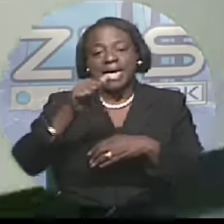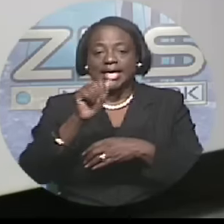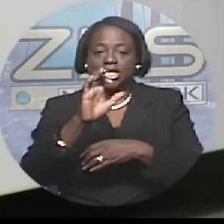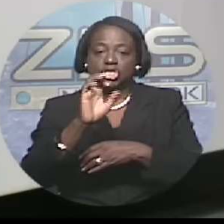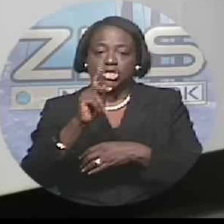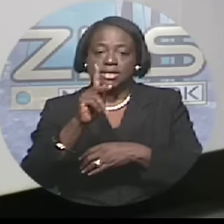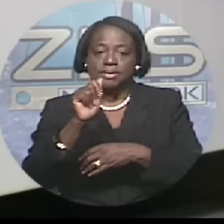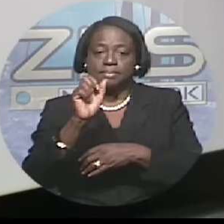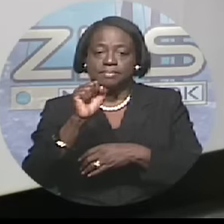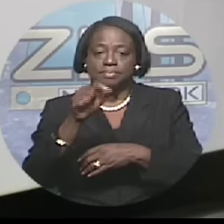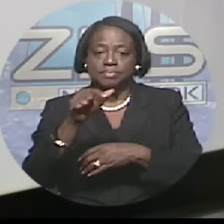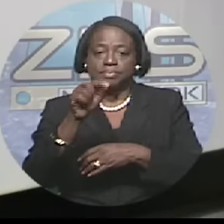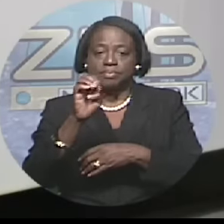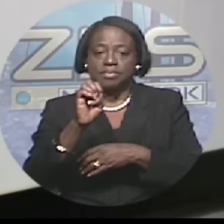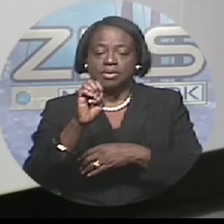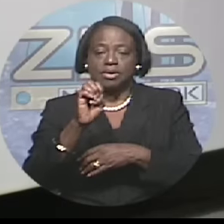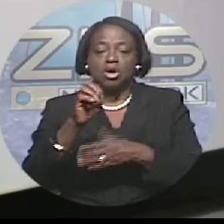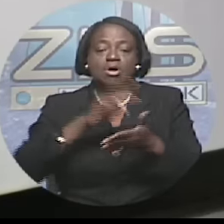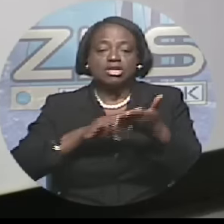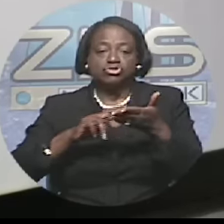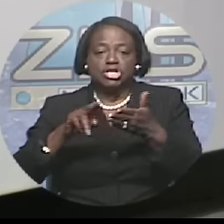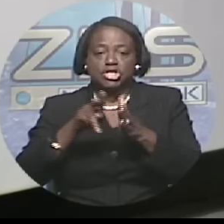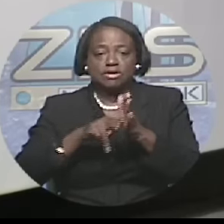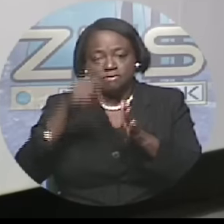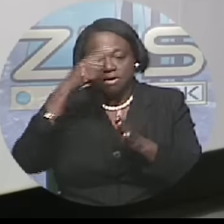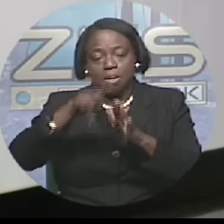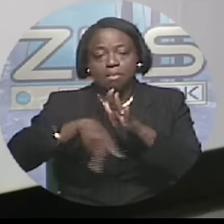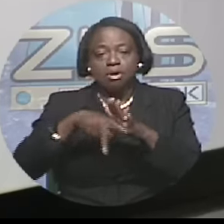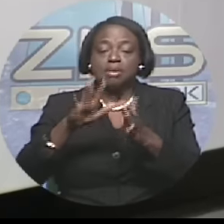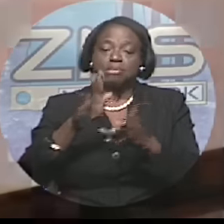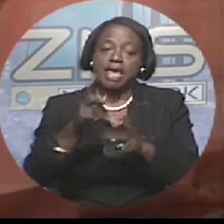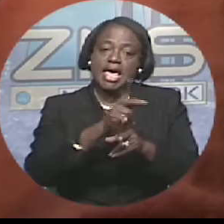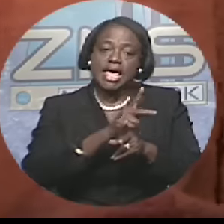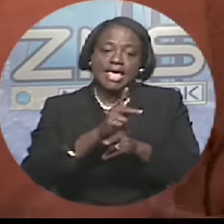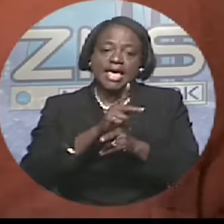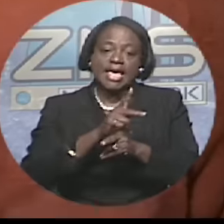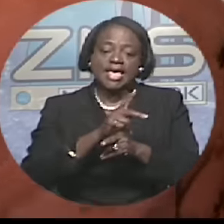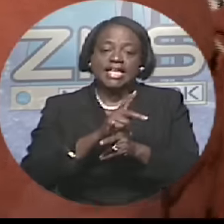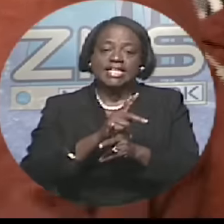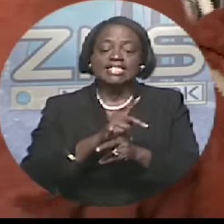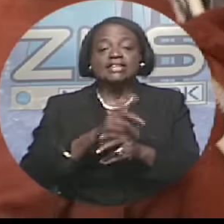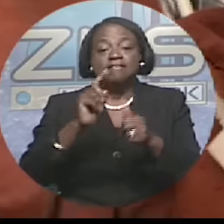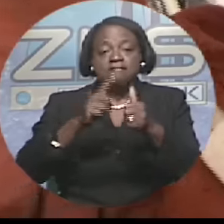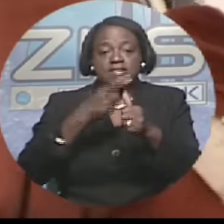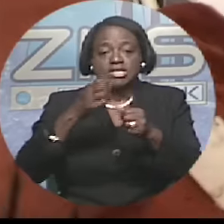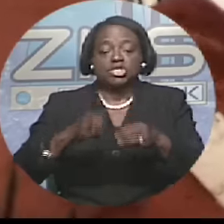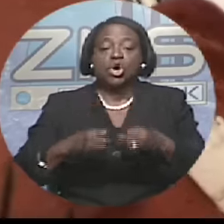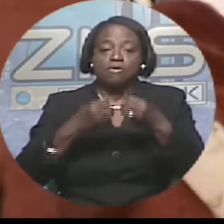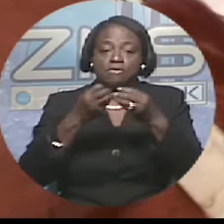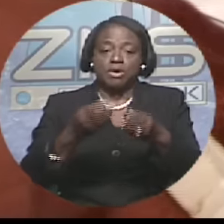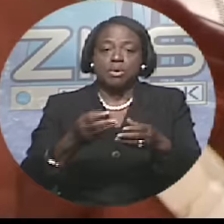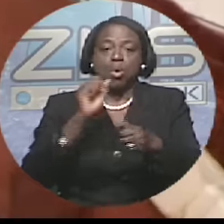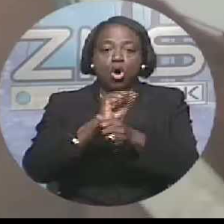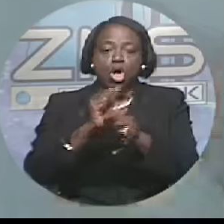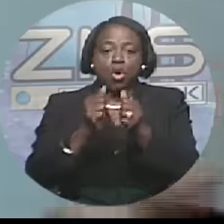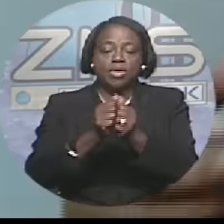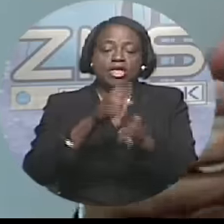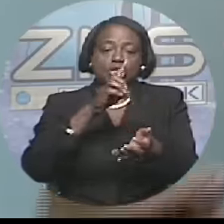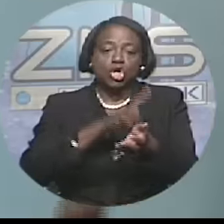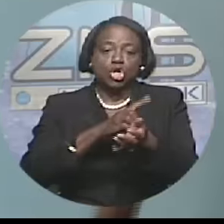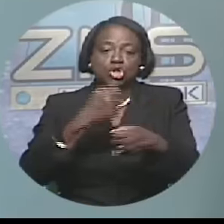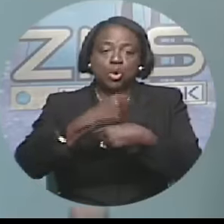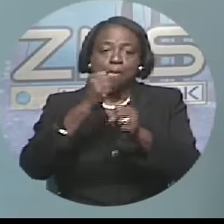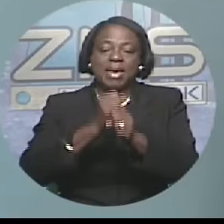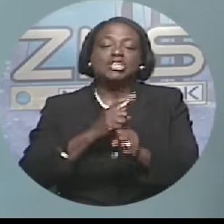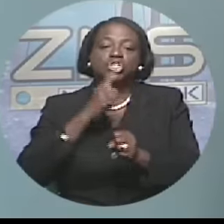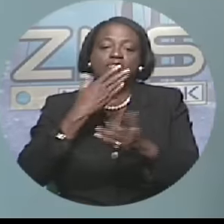with registration for primary care, which will be the initial offering. He says they will be working with doctors to ensure a successful launch. There is